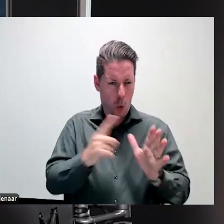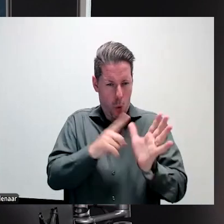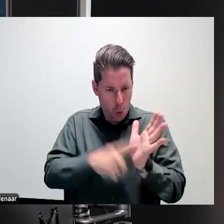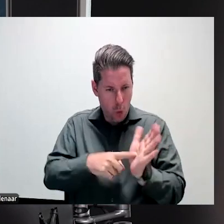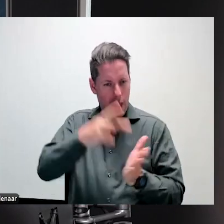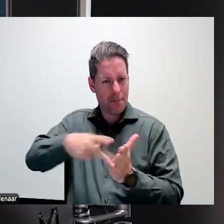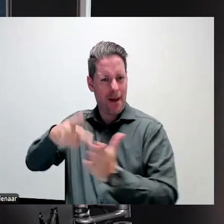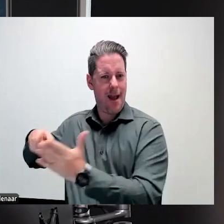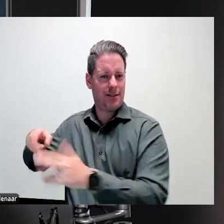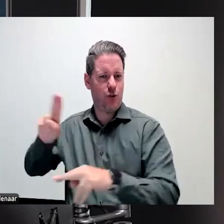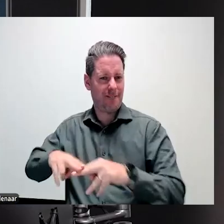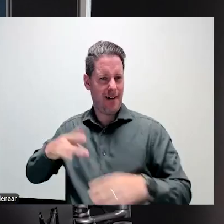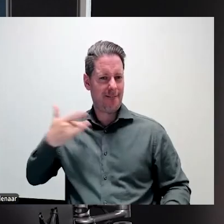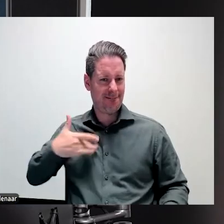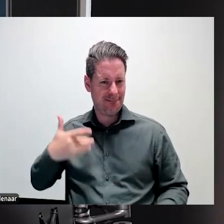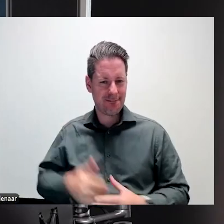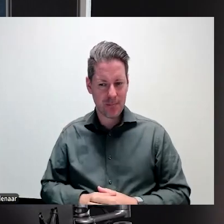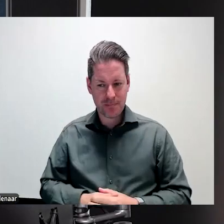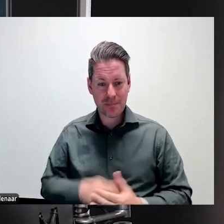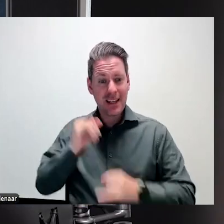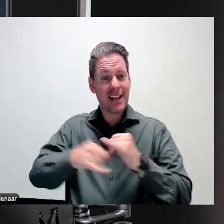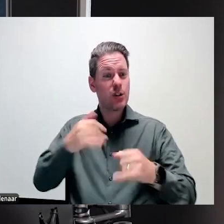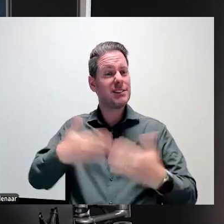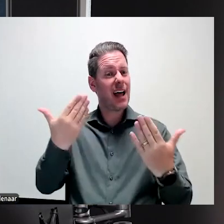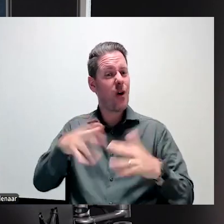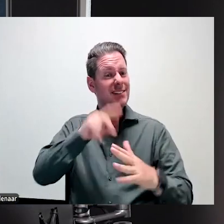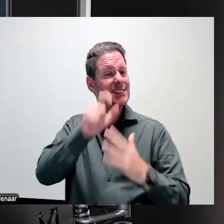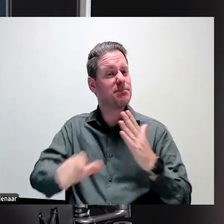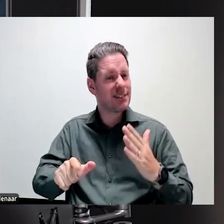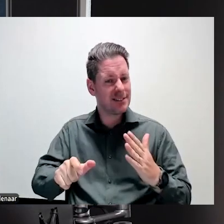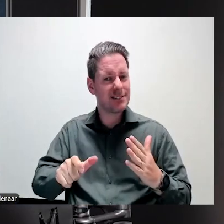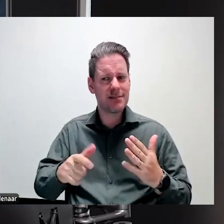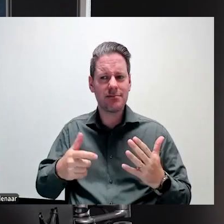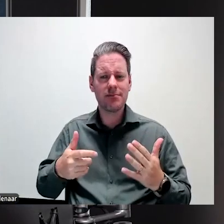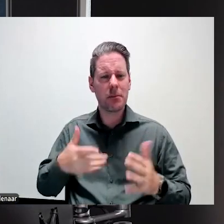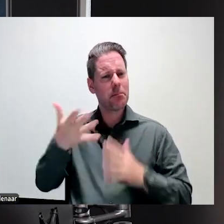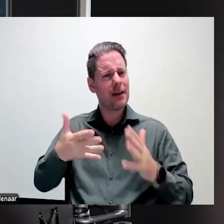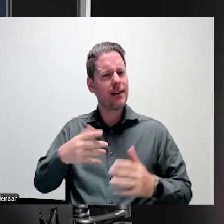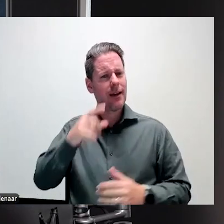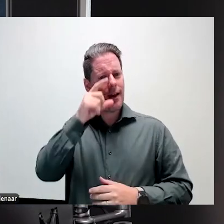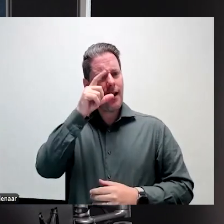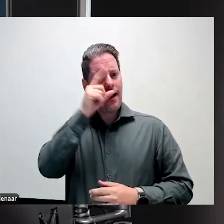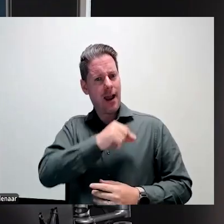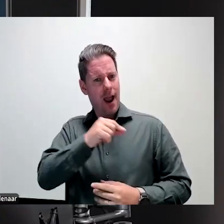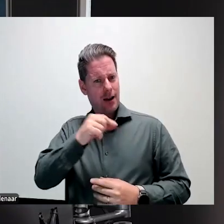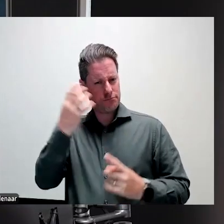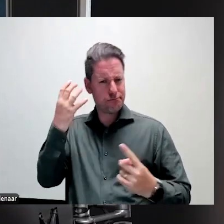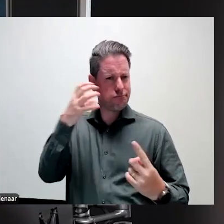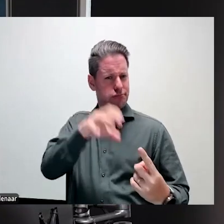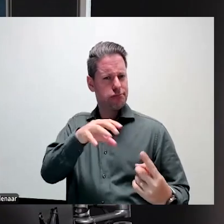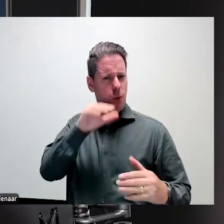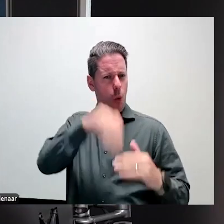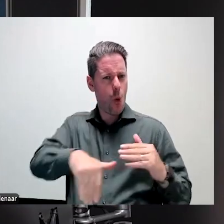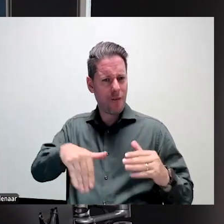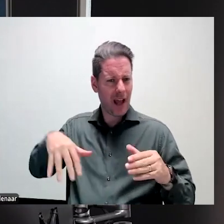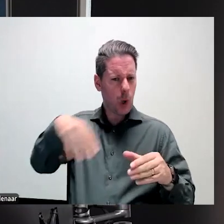The International Day of Disabilities is a chance to showcase what inclusion looks like and to include the deaf community into your